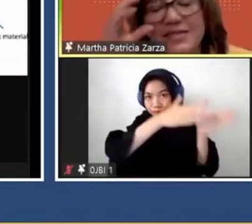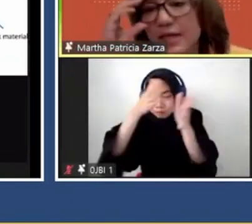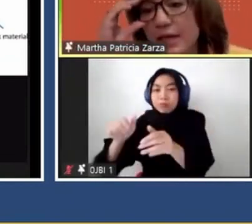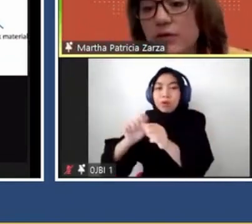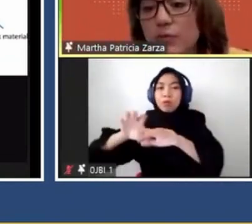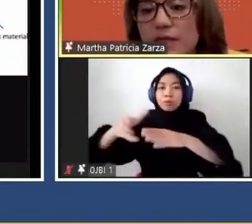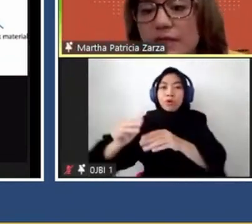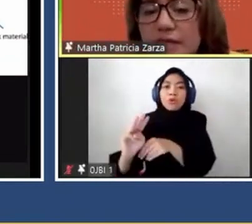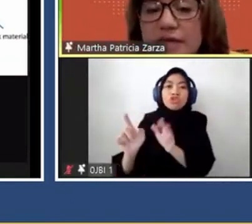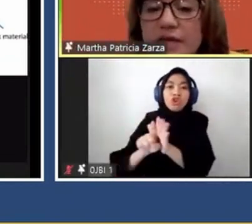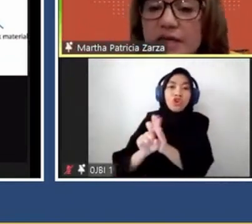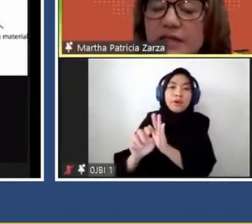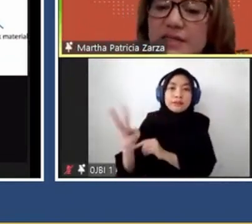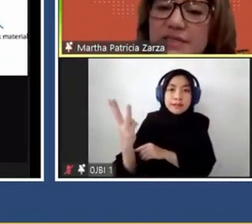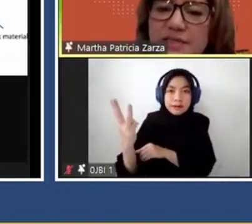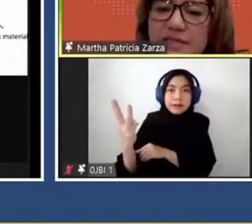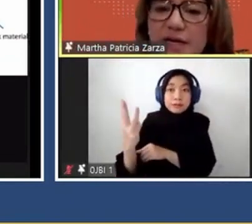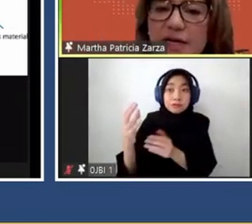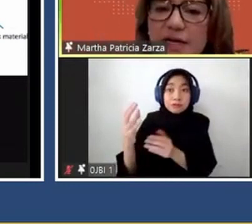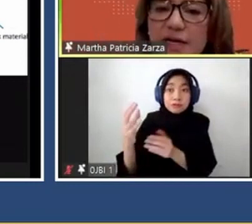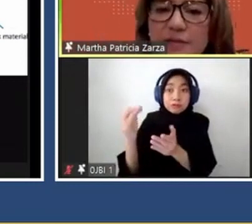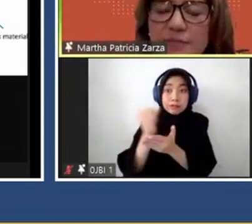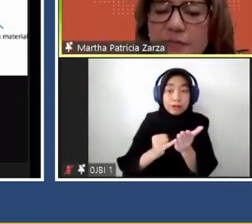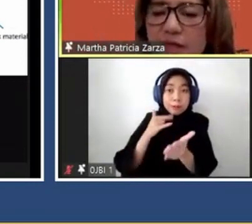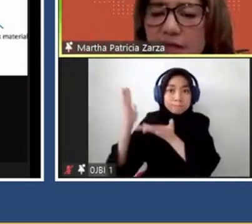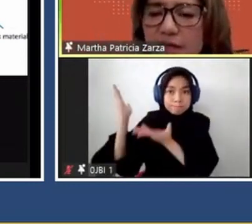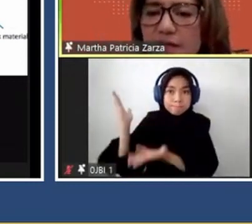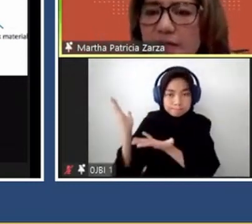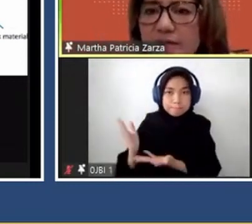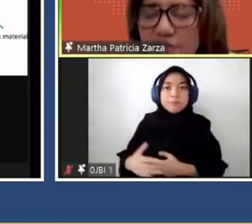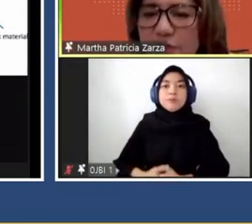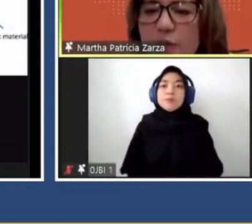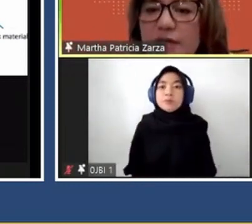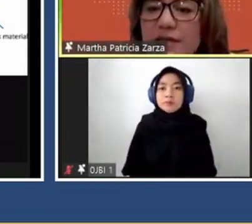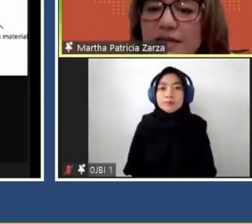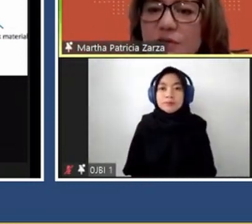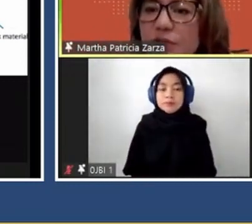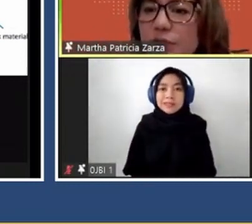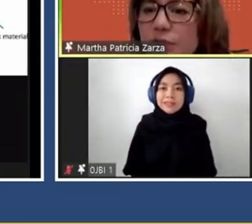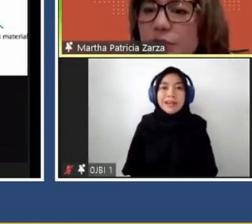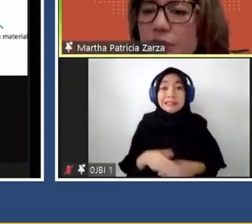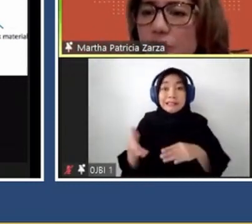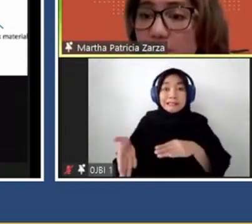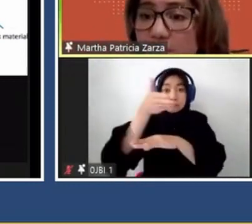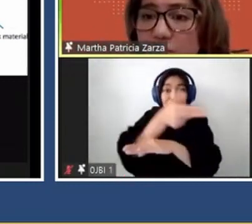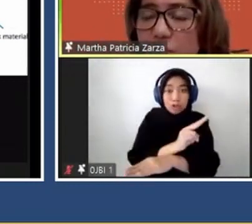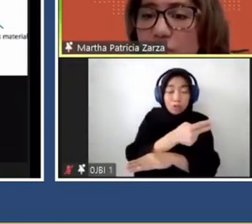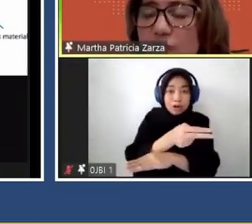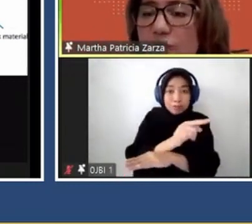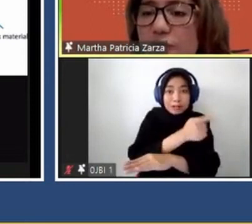you can see quickly in here, this is a different one. It has only 2